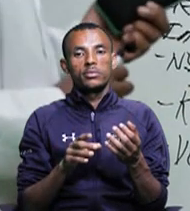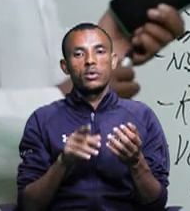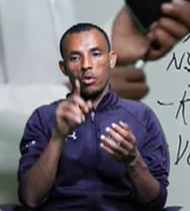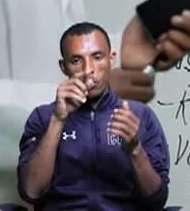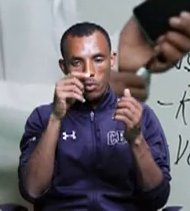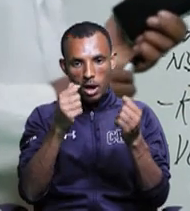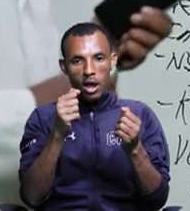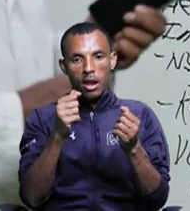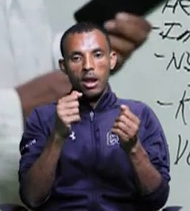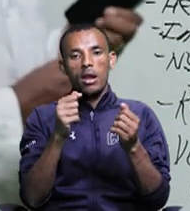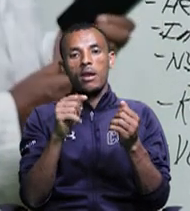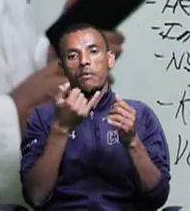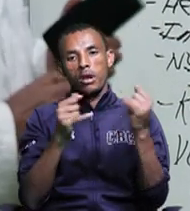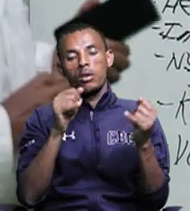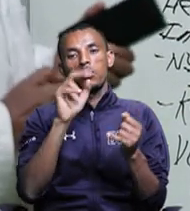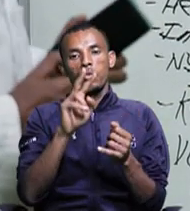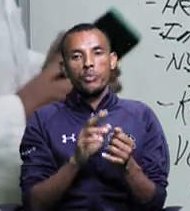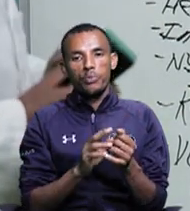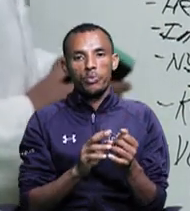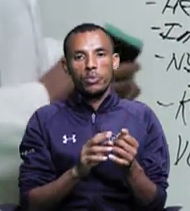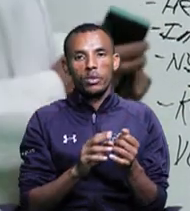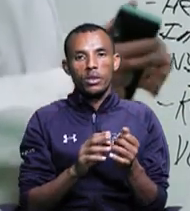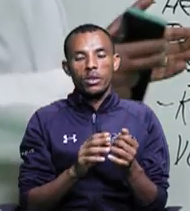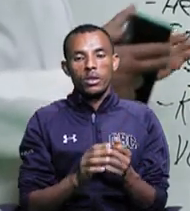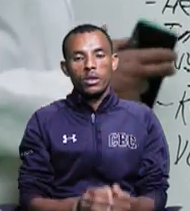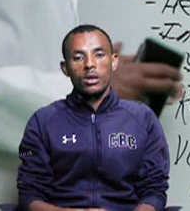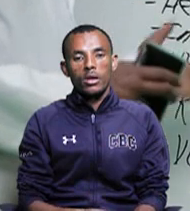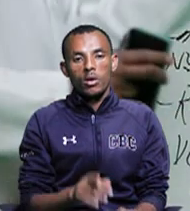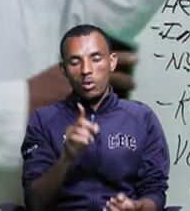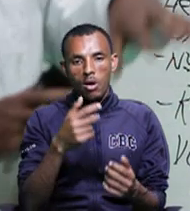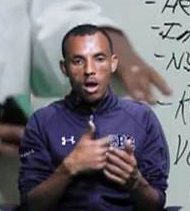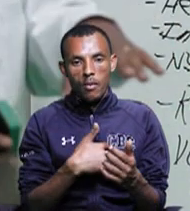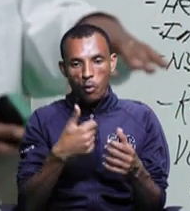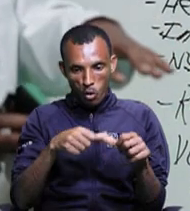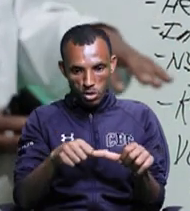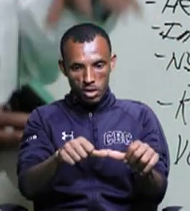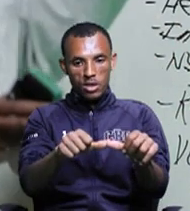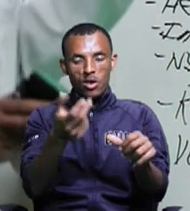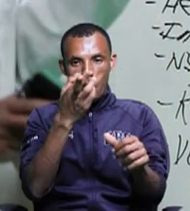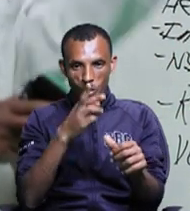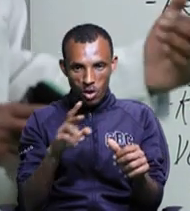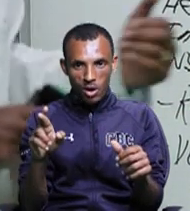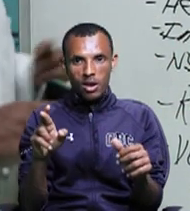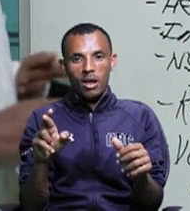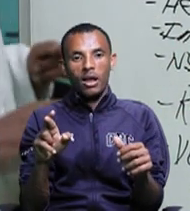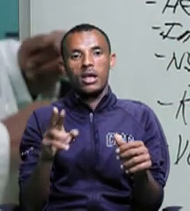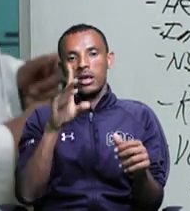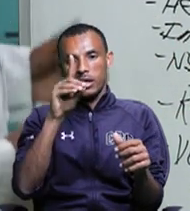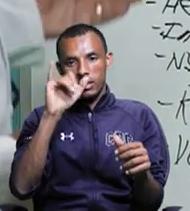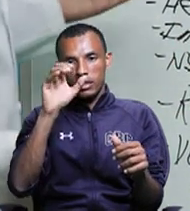can divide into two, what I call to be, you have continuous and